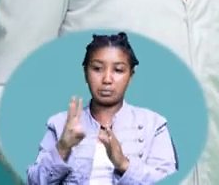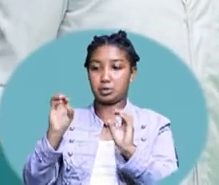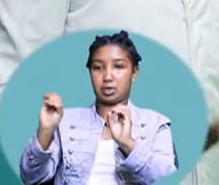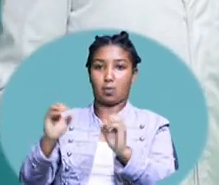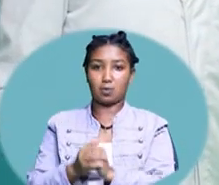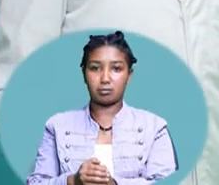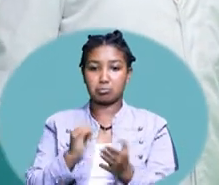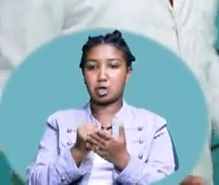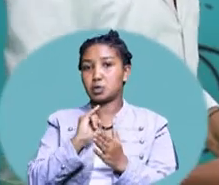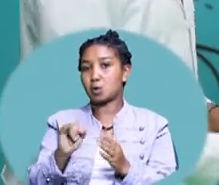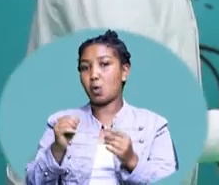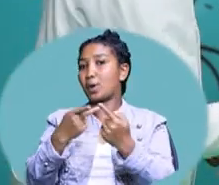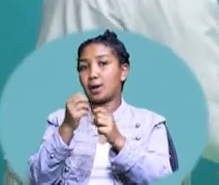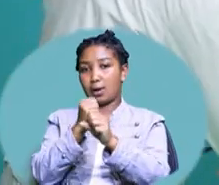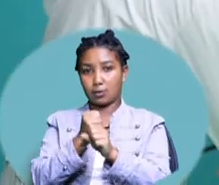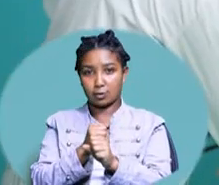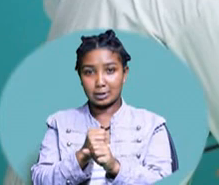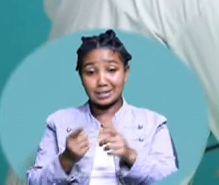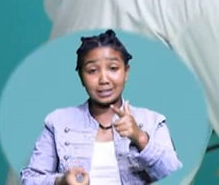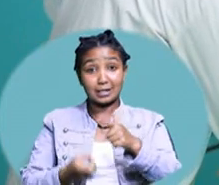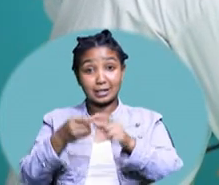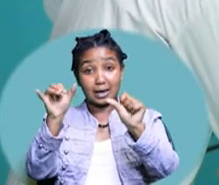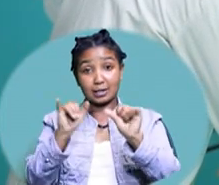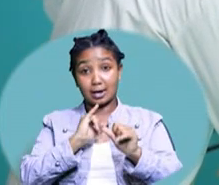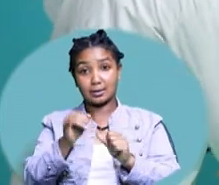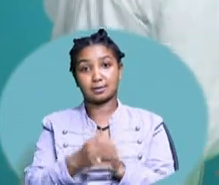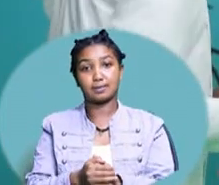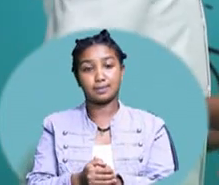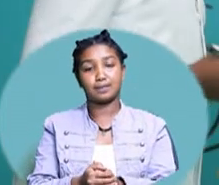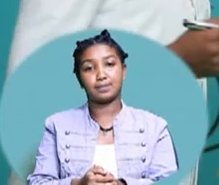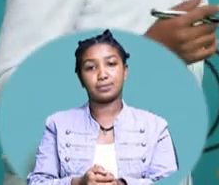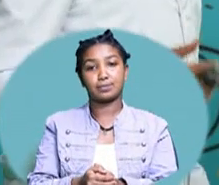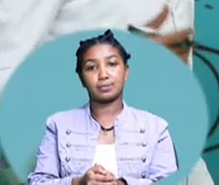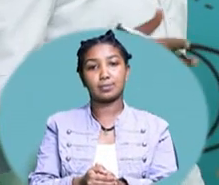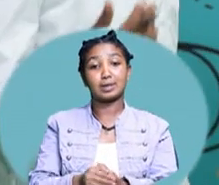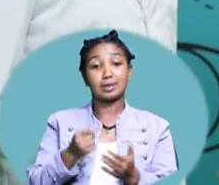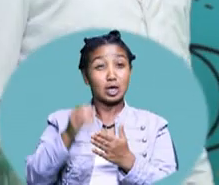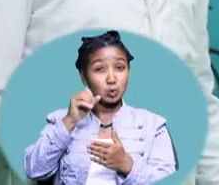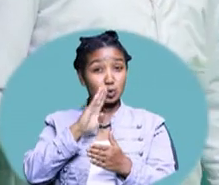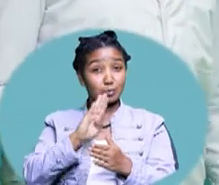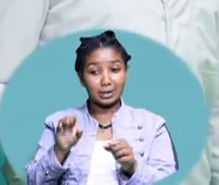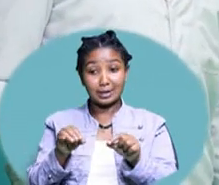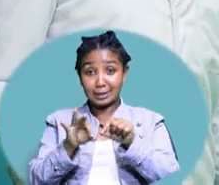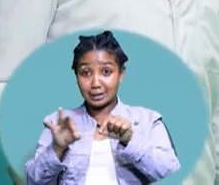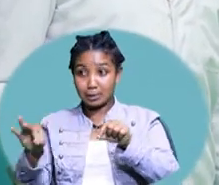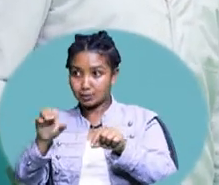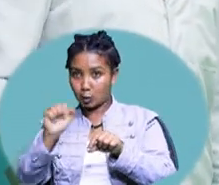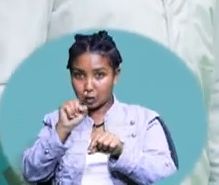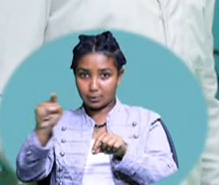be 0. There is no mechanical work. The second criteria should be there should be displacement